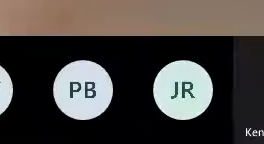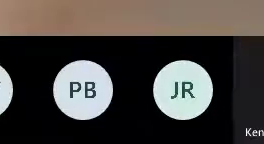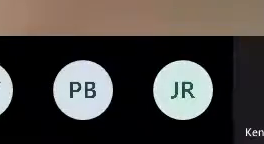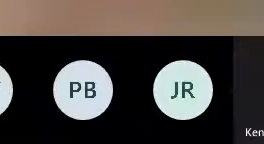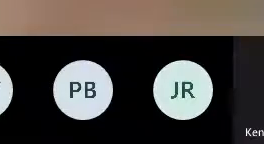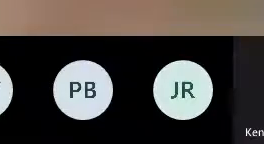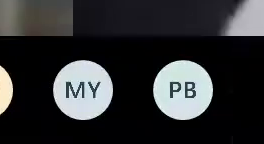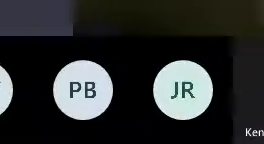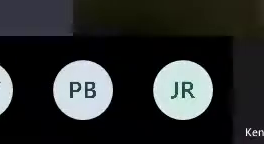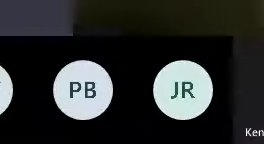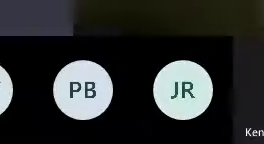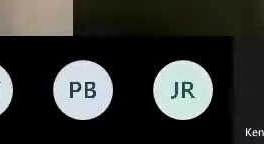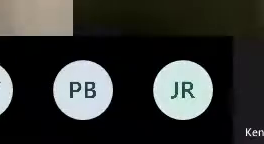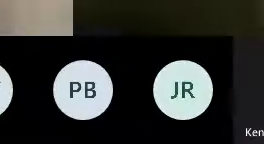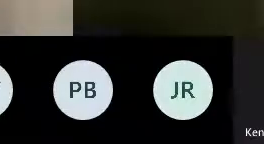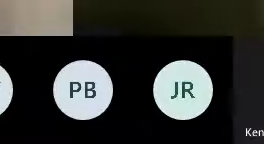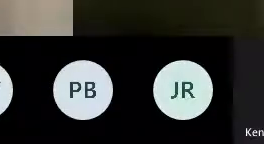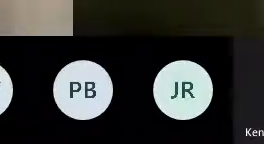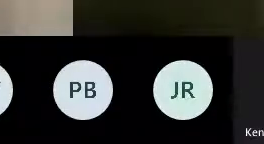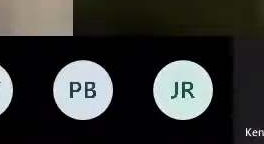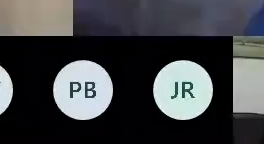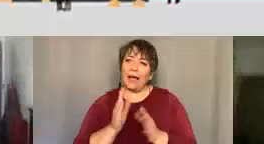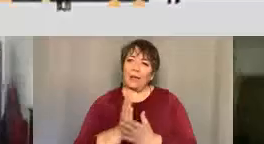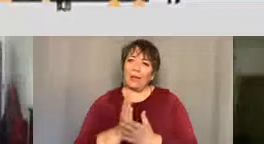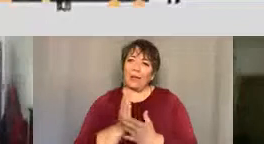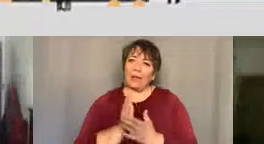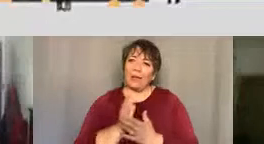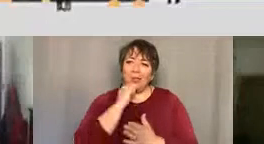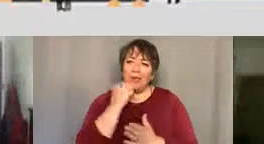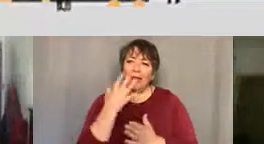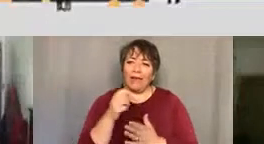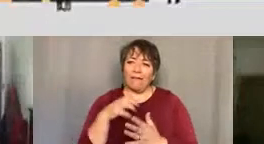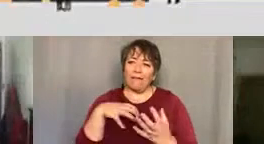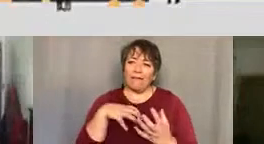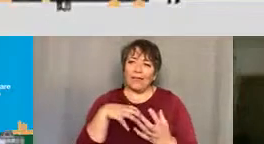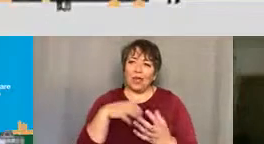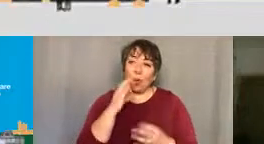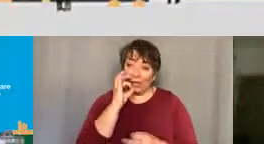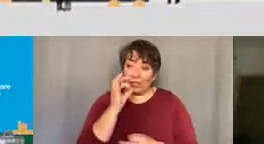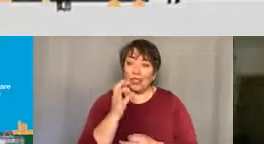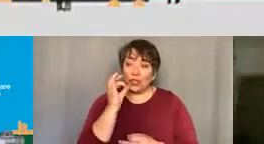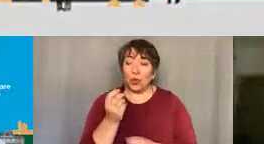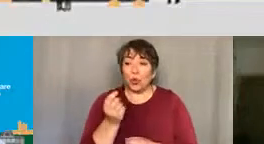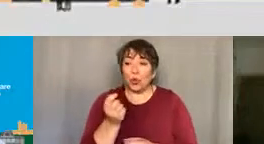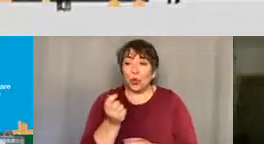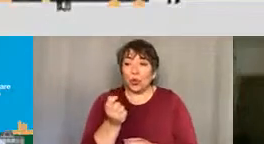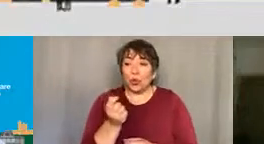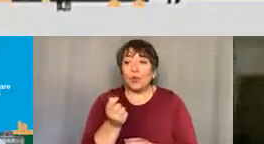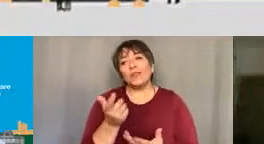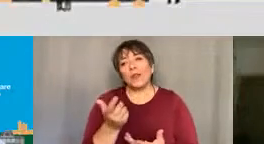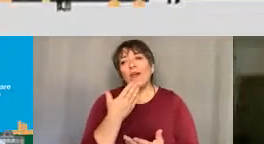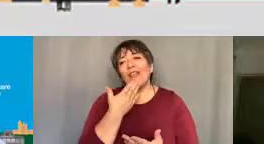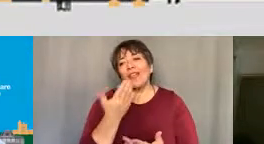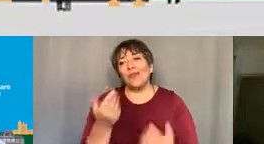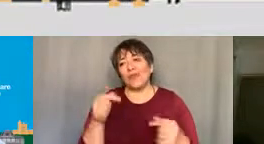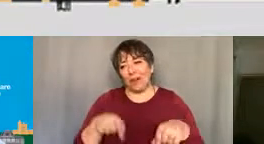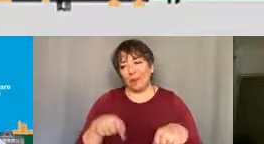doubt really complex questions coming up fairly soon. So thank you for giving up your time. Can I have the next slide, Mark, please?